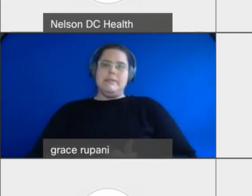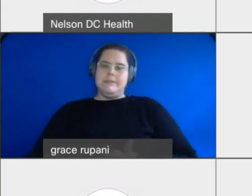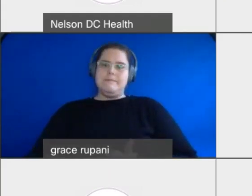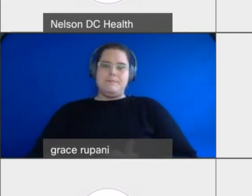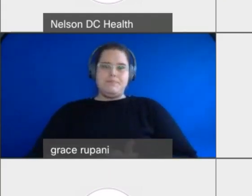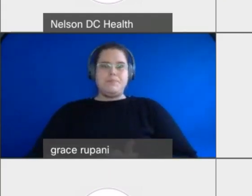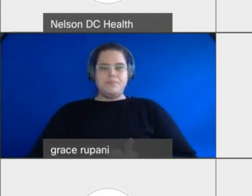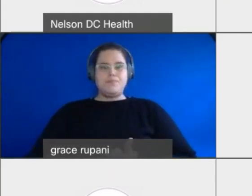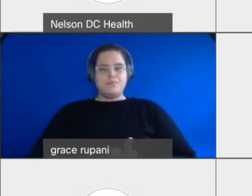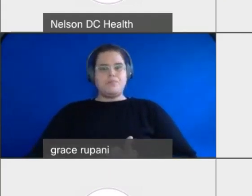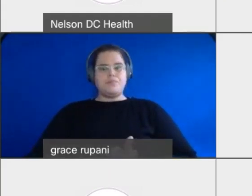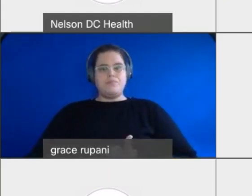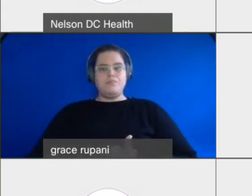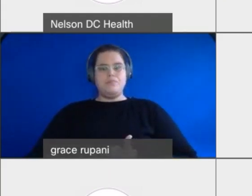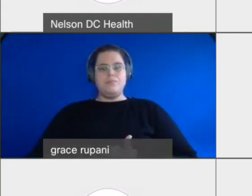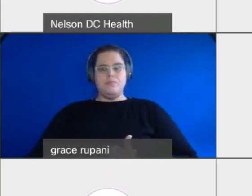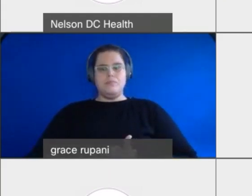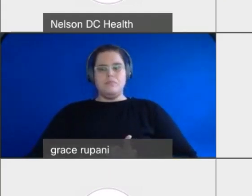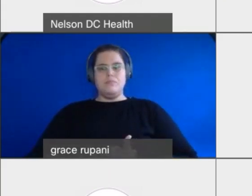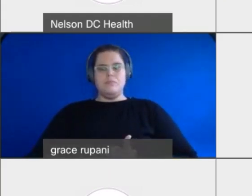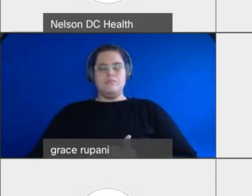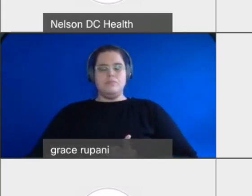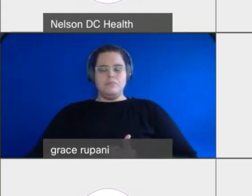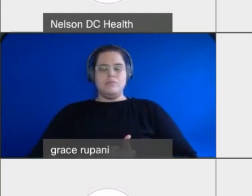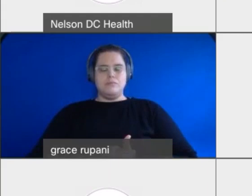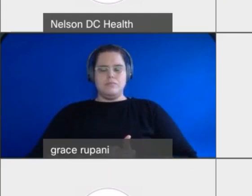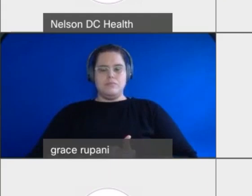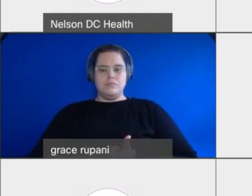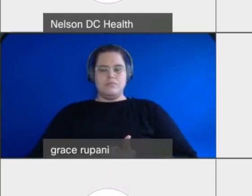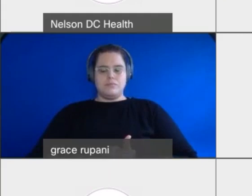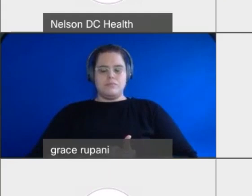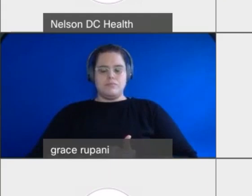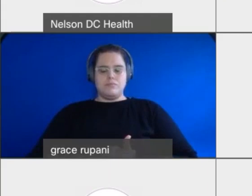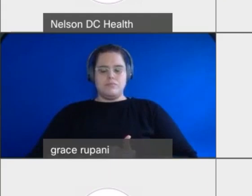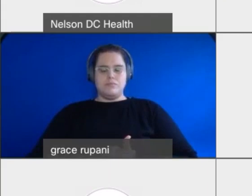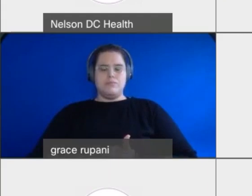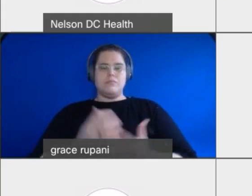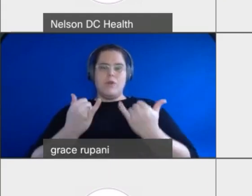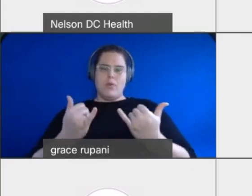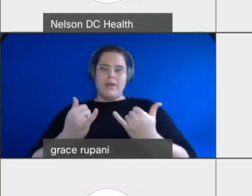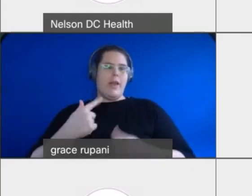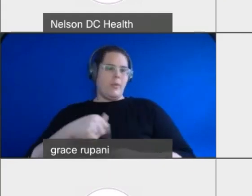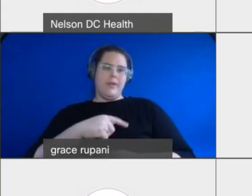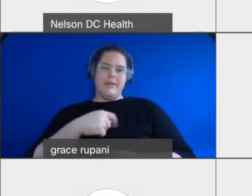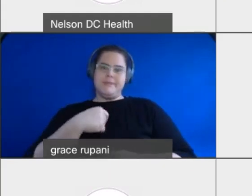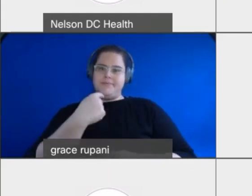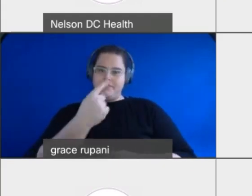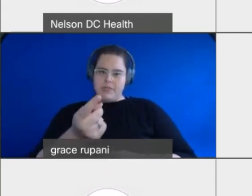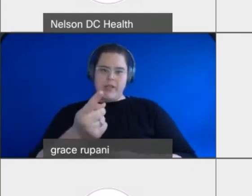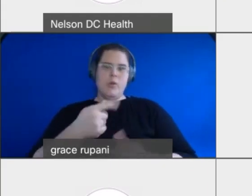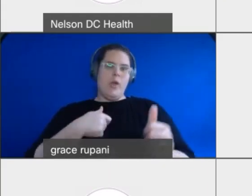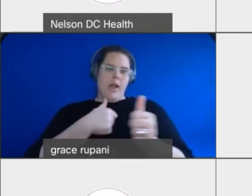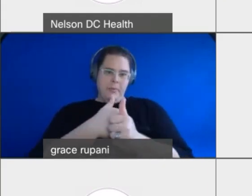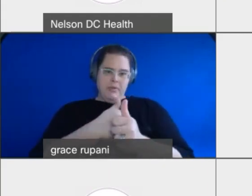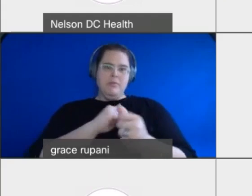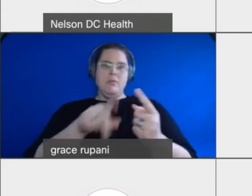we could just communicate sort of where things stand, which is, starting next week, it's 65 and older, as well as we